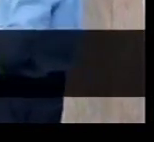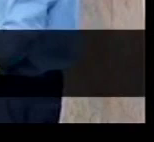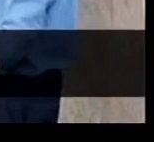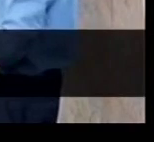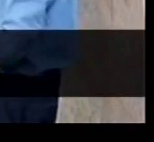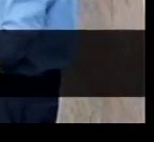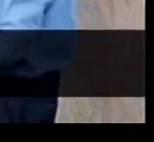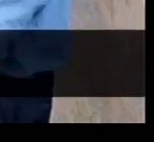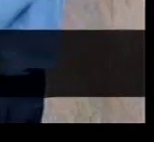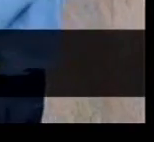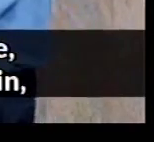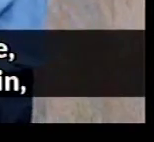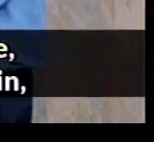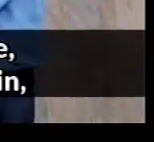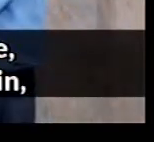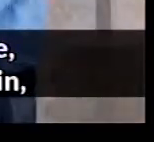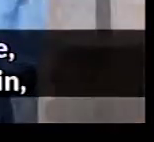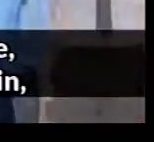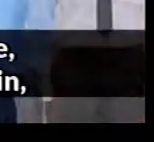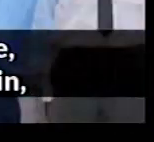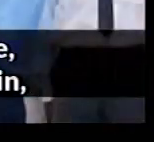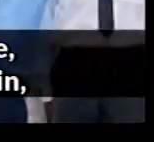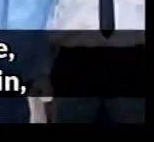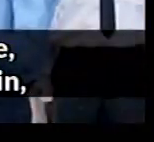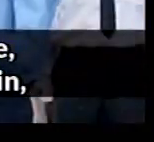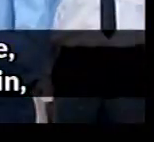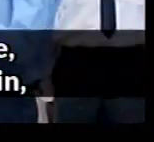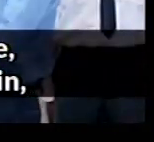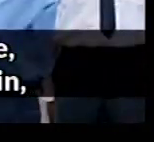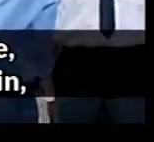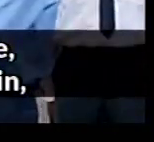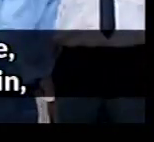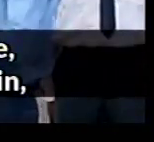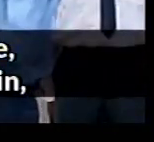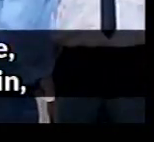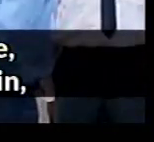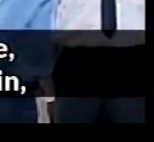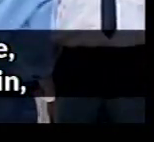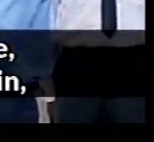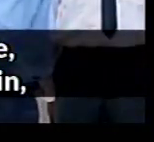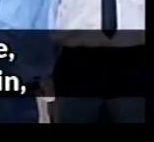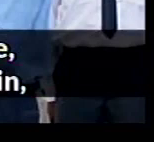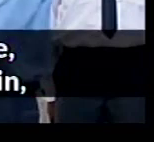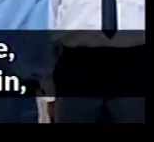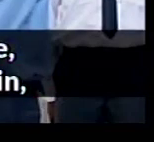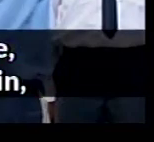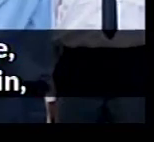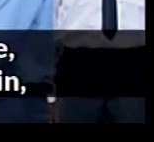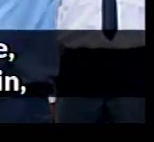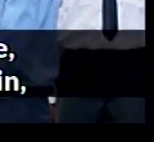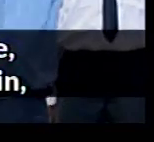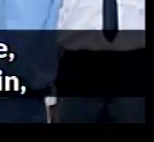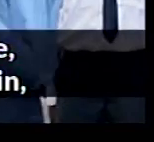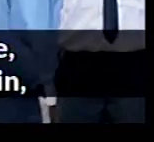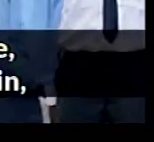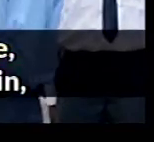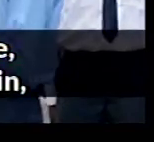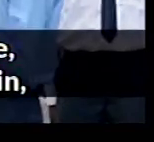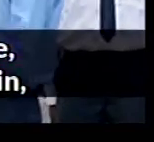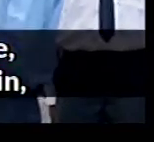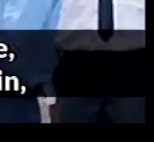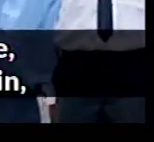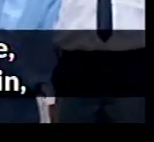name. Thank God I am free, free, free from this world of